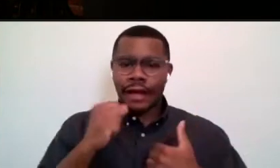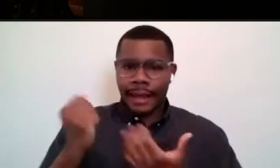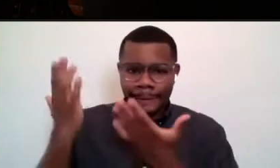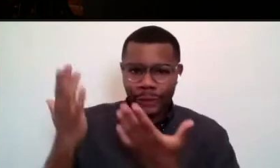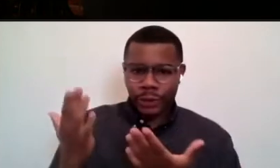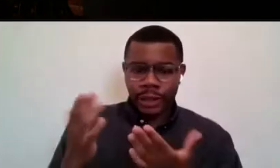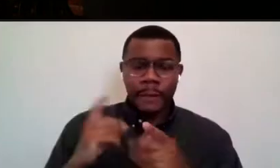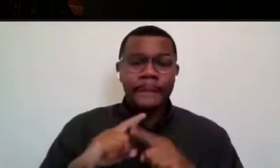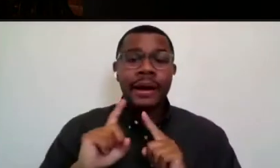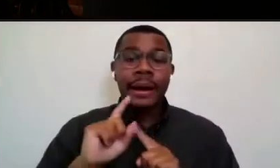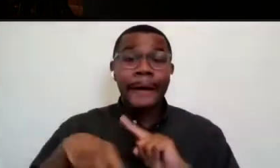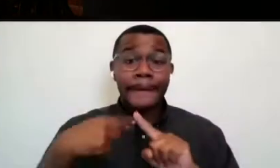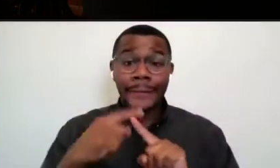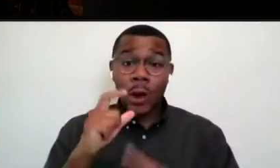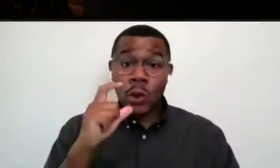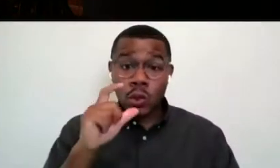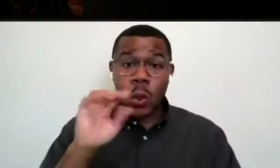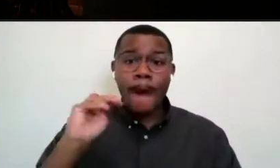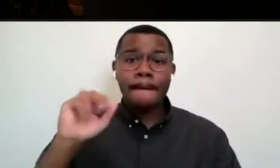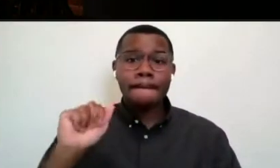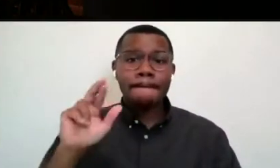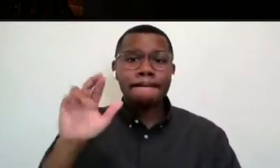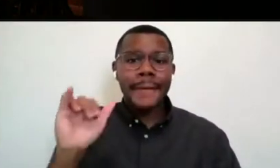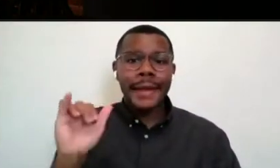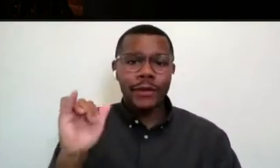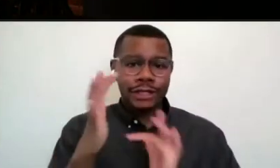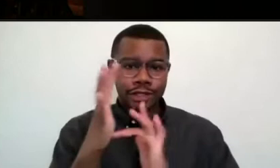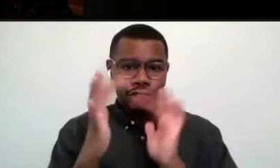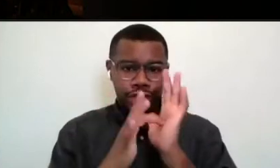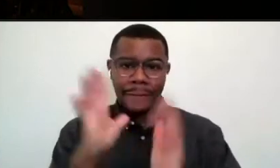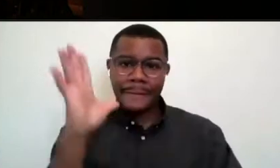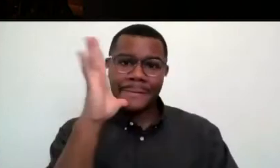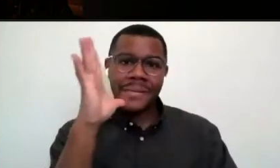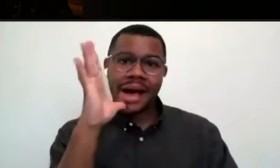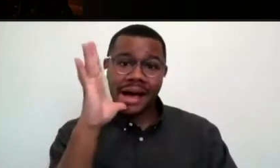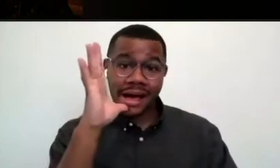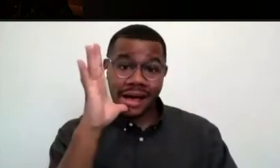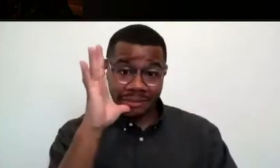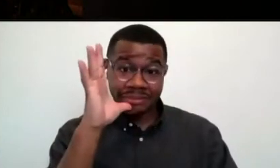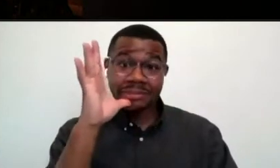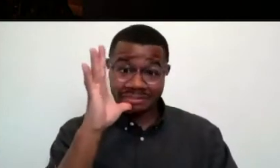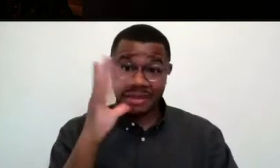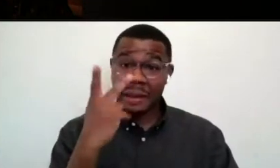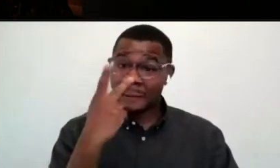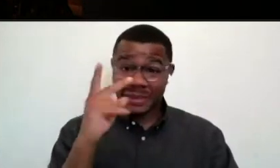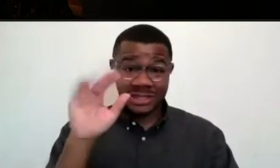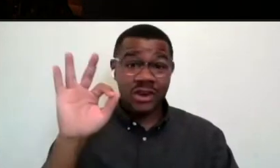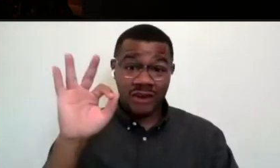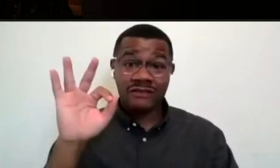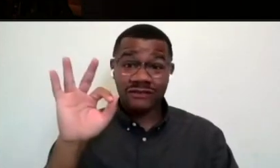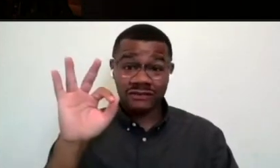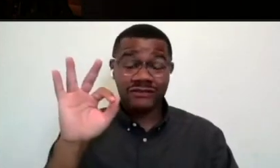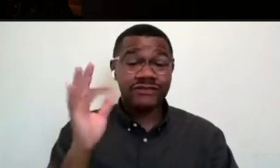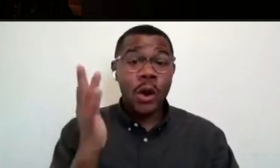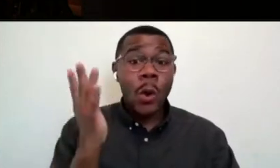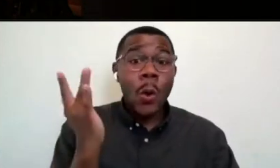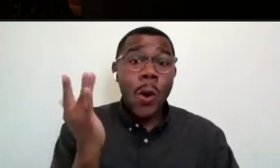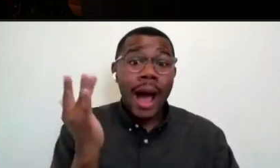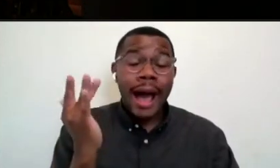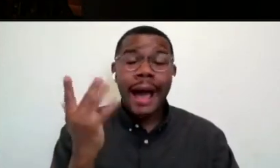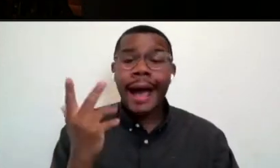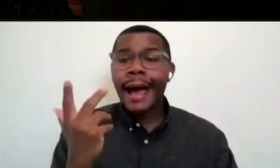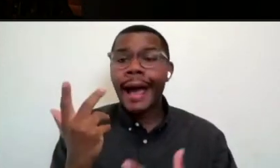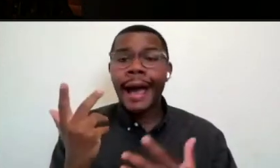Mary, Jesus' mother, and how she was so pissed off that all these people showed up and decided her son was some